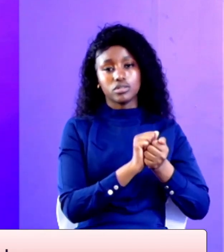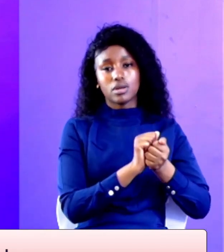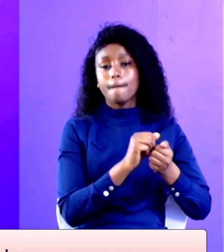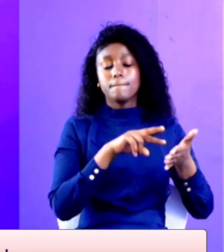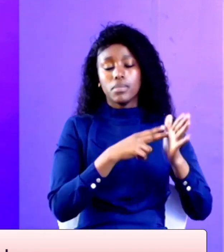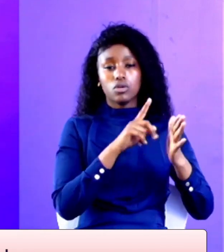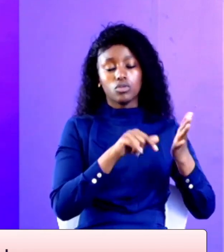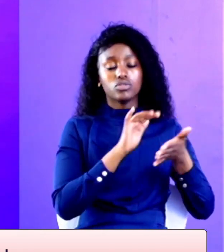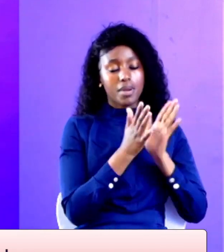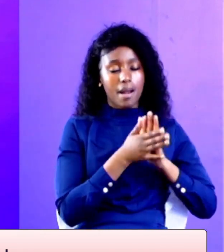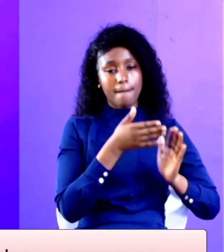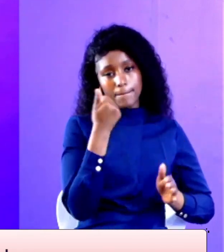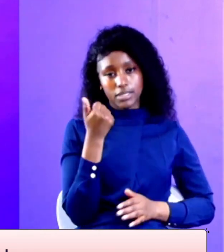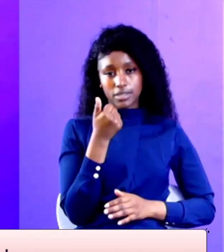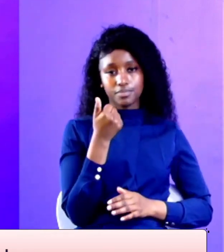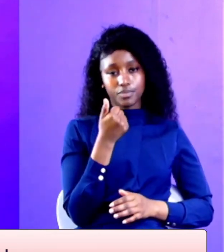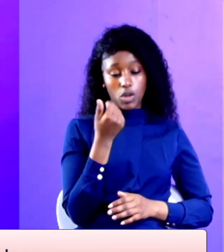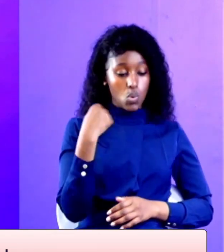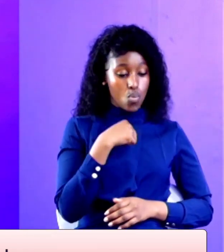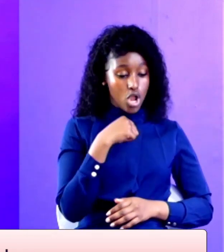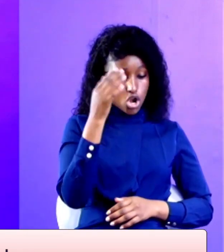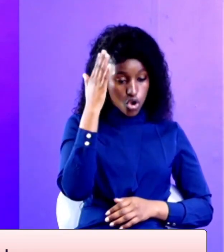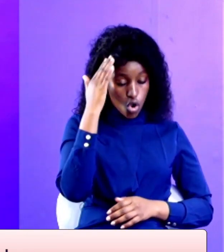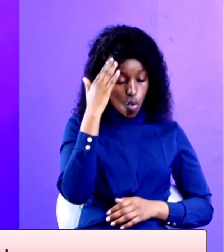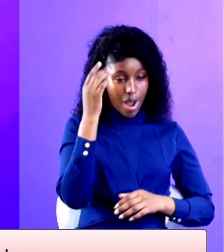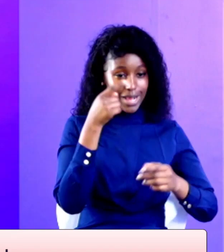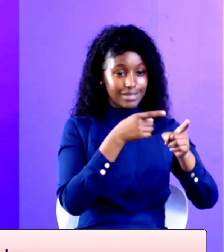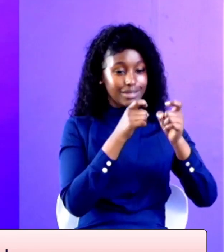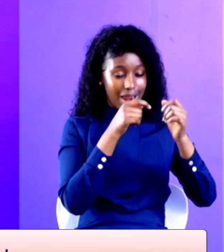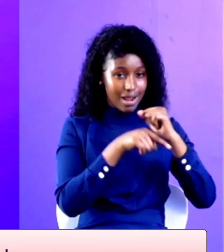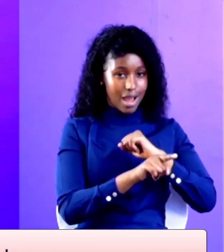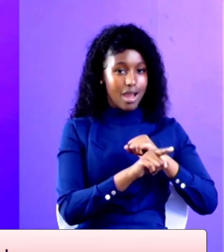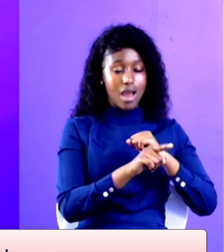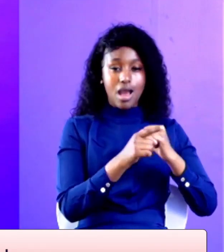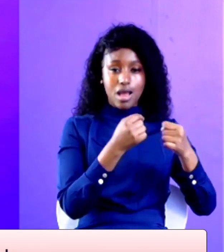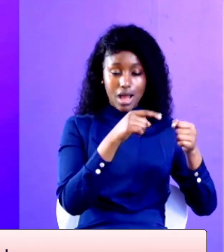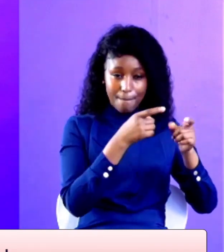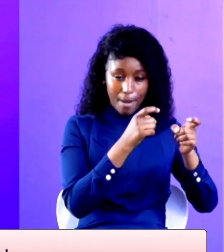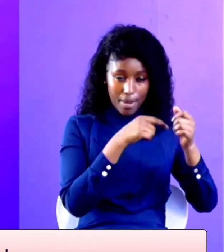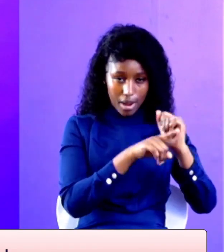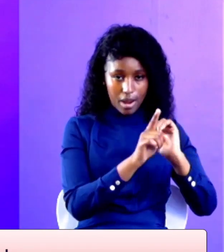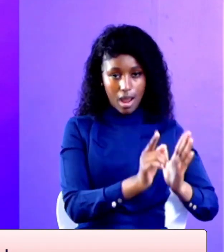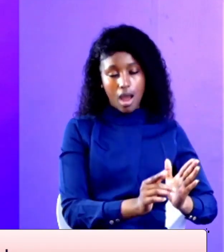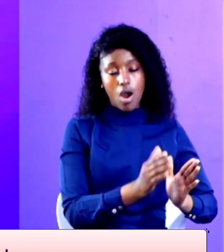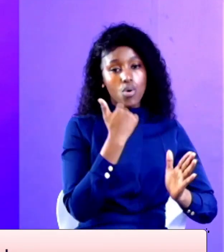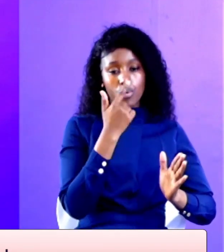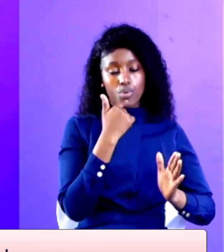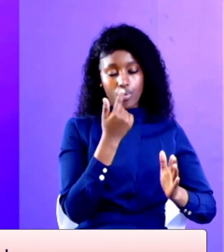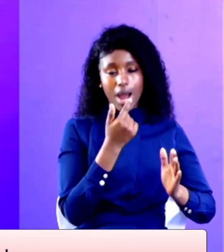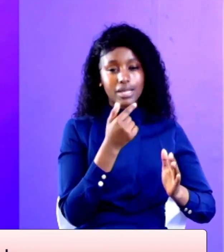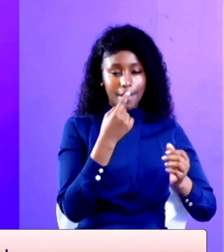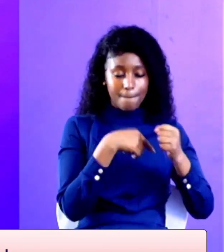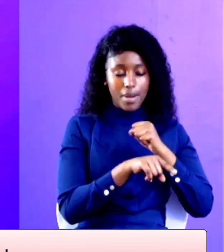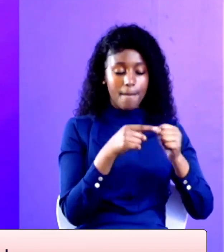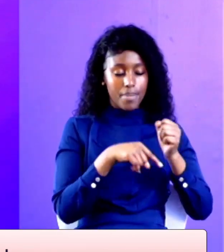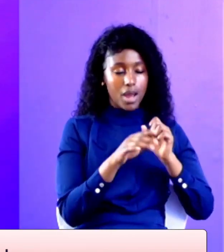have now a striker. He knows how to score goals. No one scored many goals in Europe more than Victor Gyökeres. Okay. So if